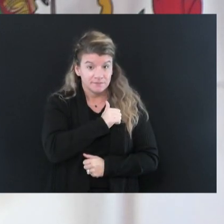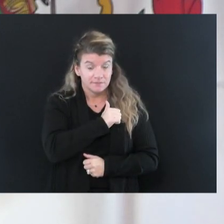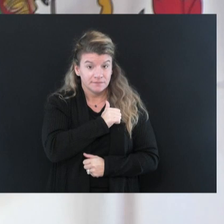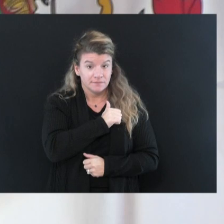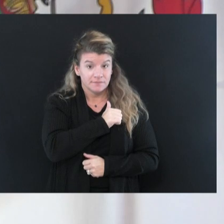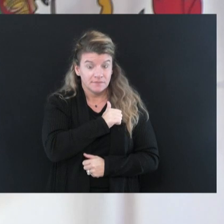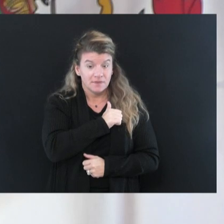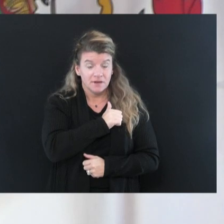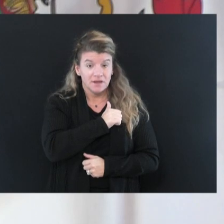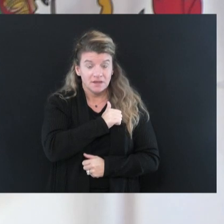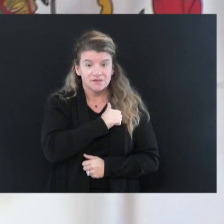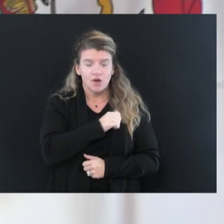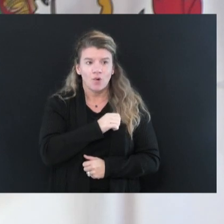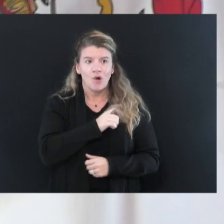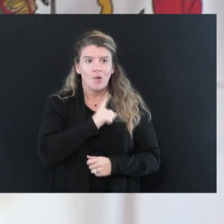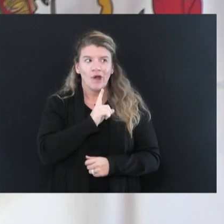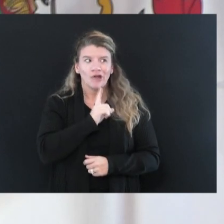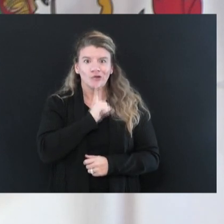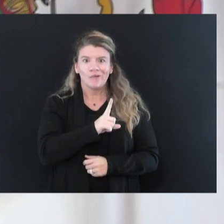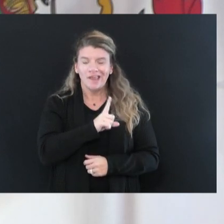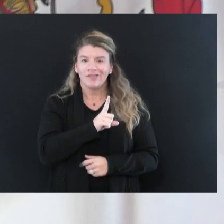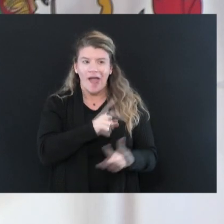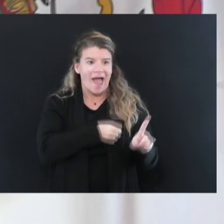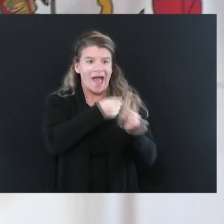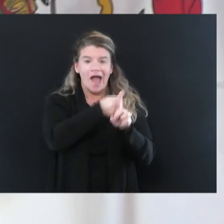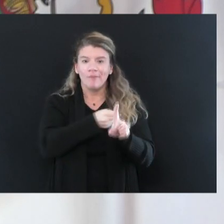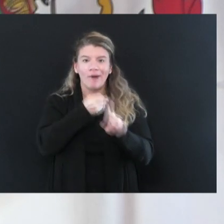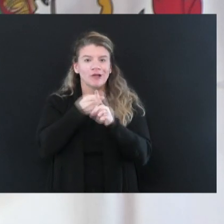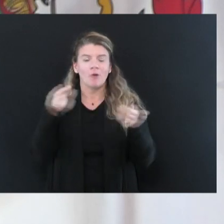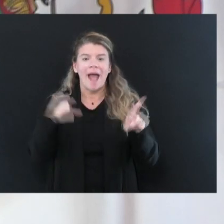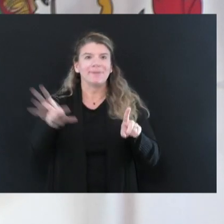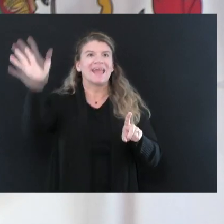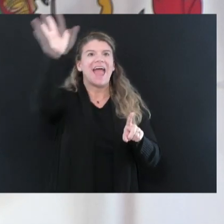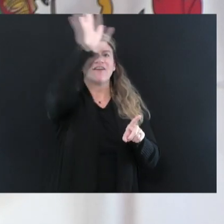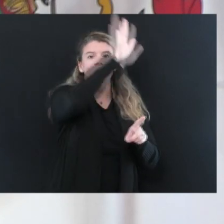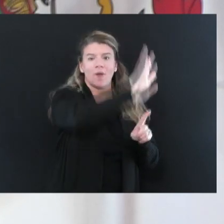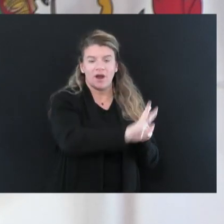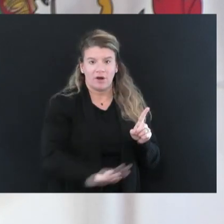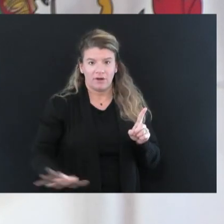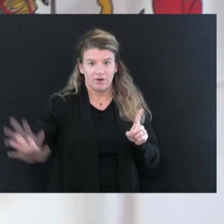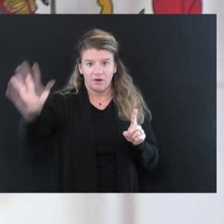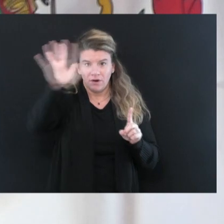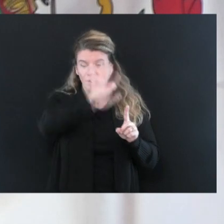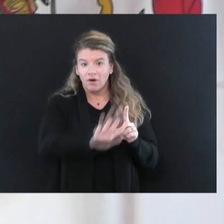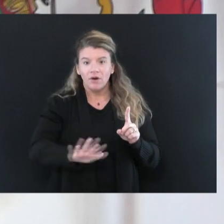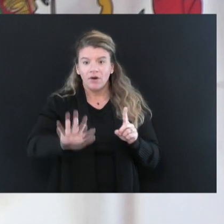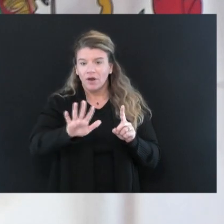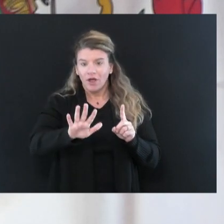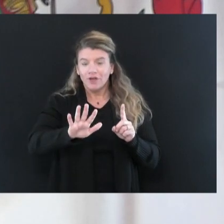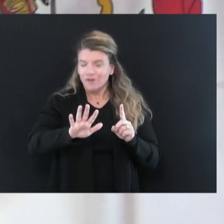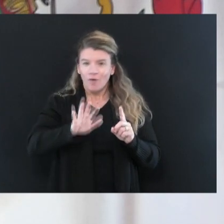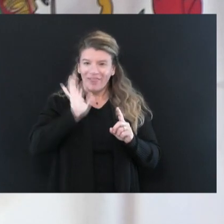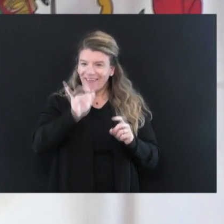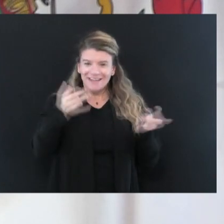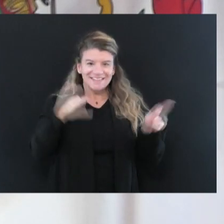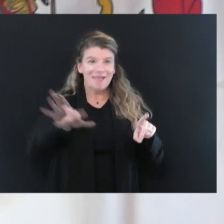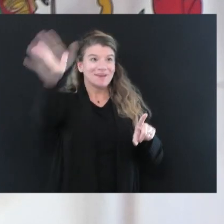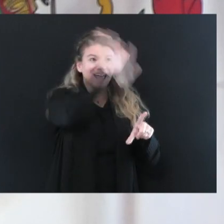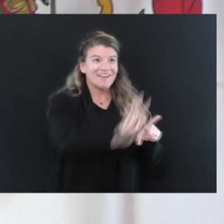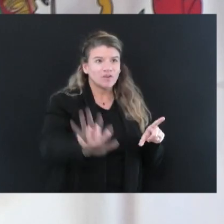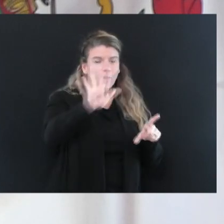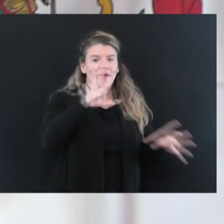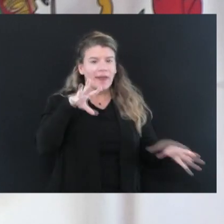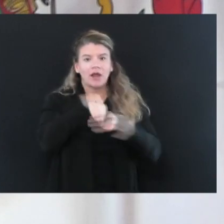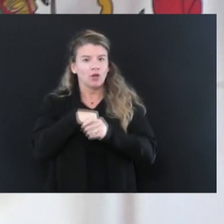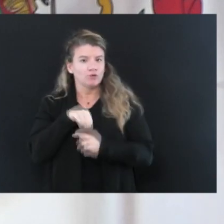are absolutely having outbreaks all across our country, and with that being said, we're going to have them in West Virginia too.